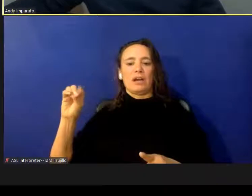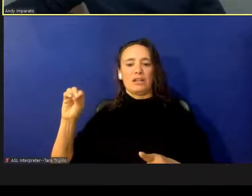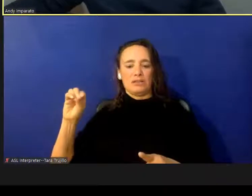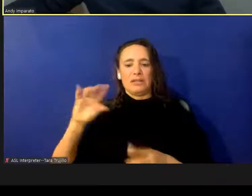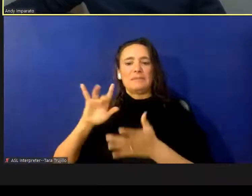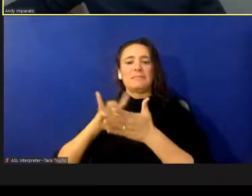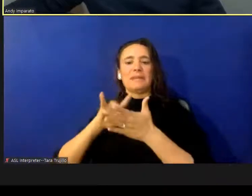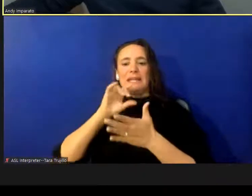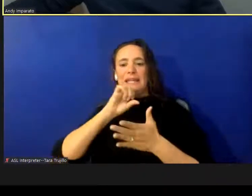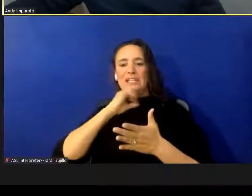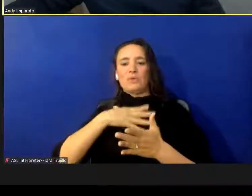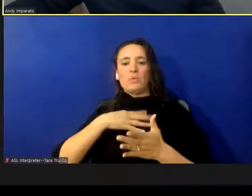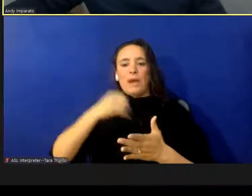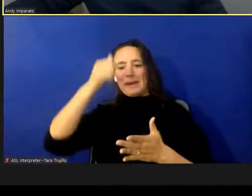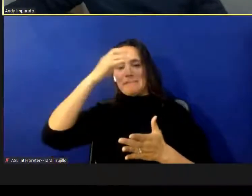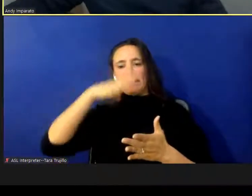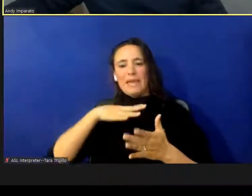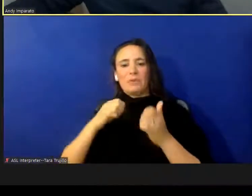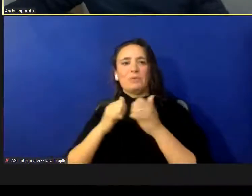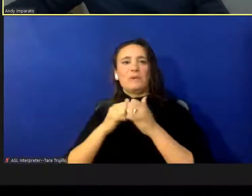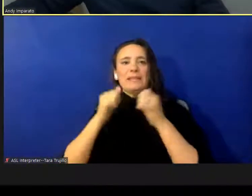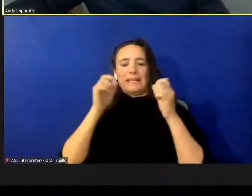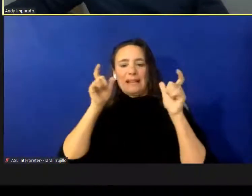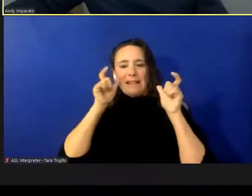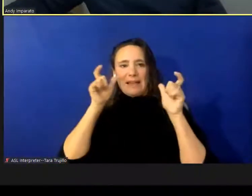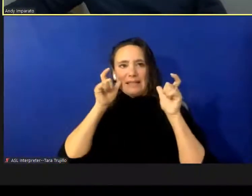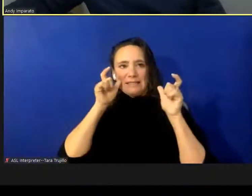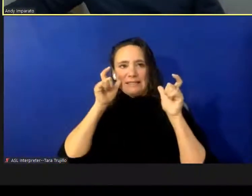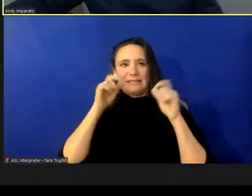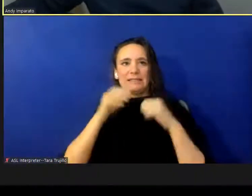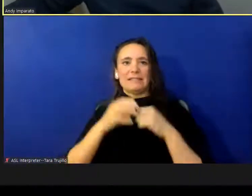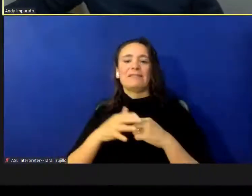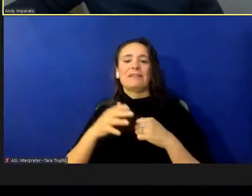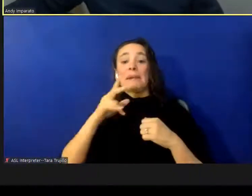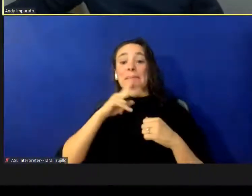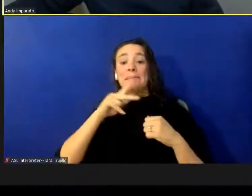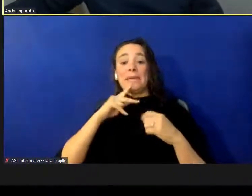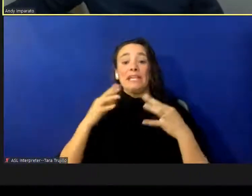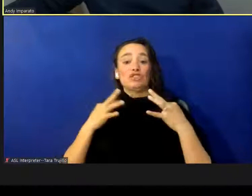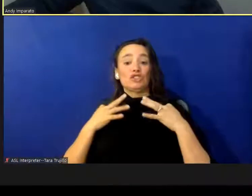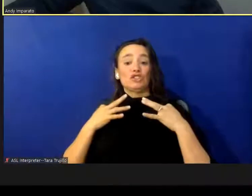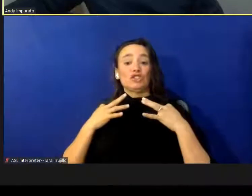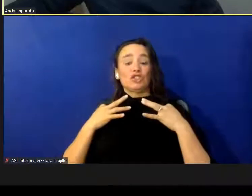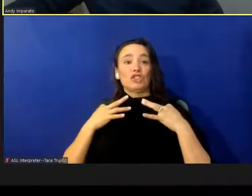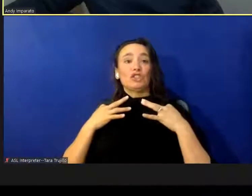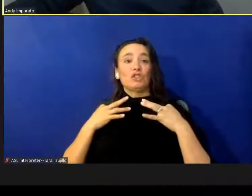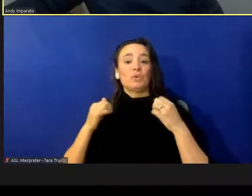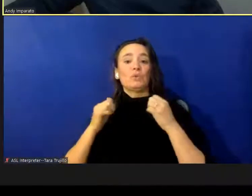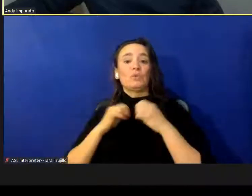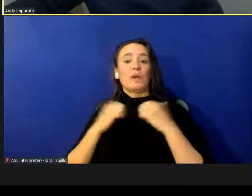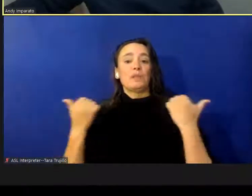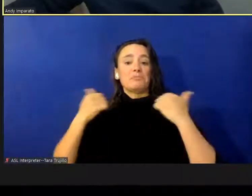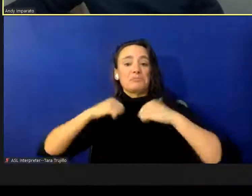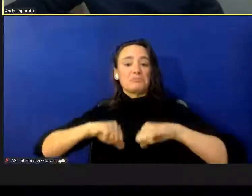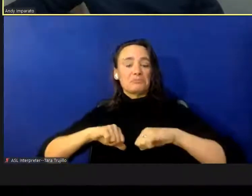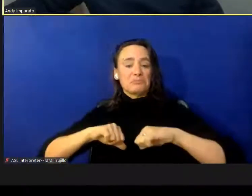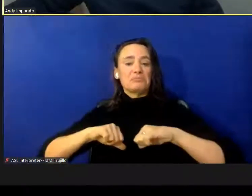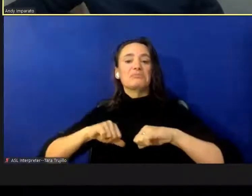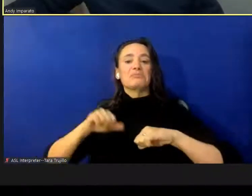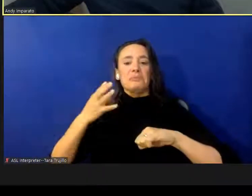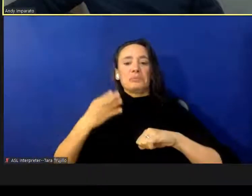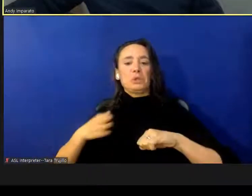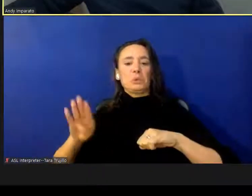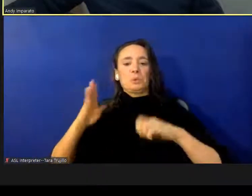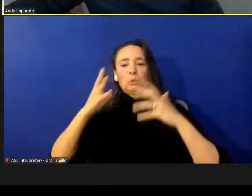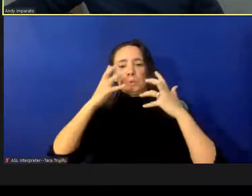with glasses, and I have on a pink dress shirt and a navy sweater with a zipper